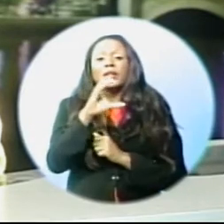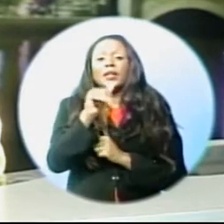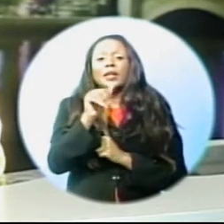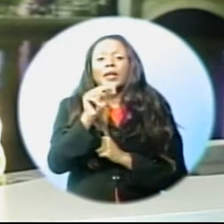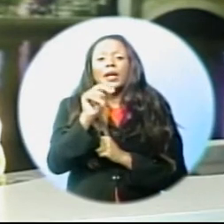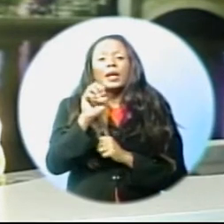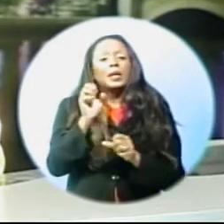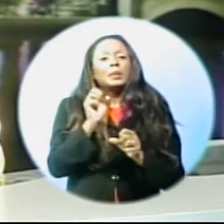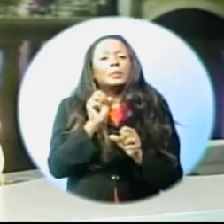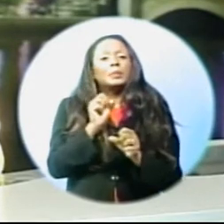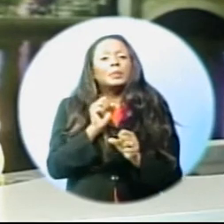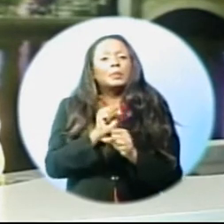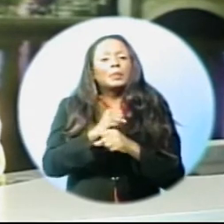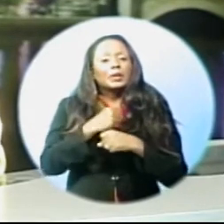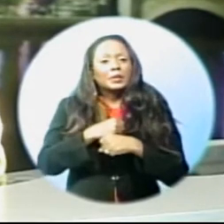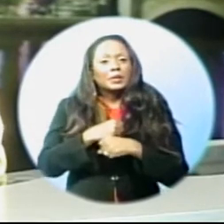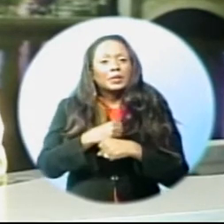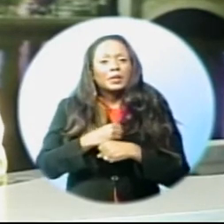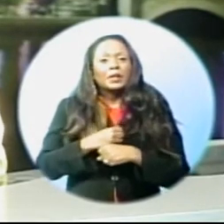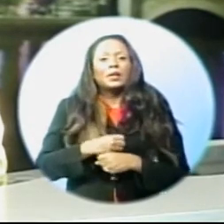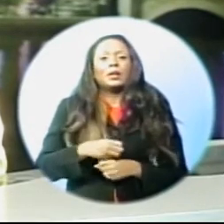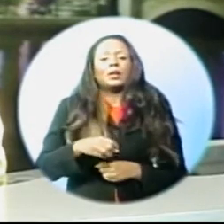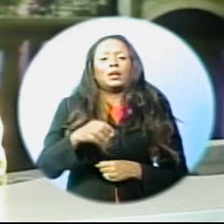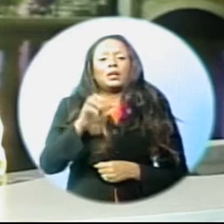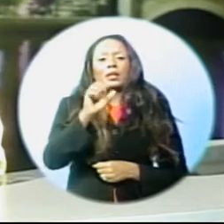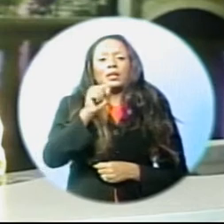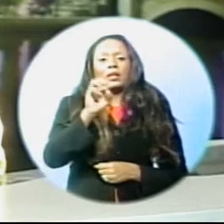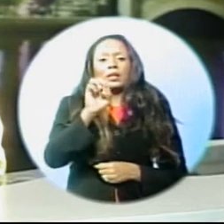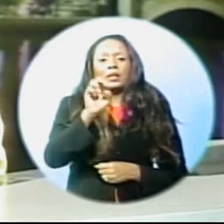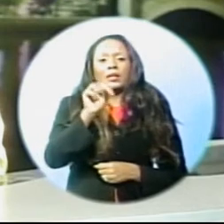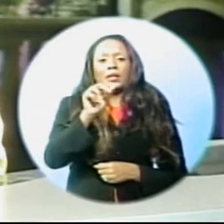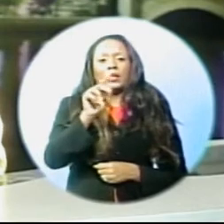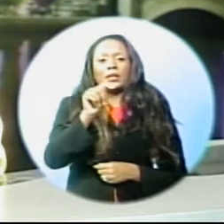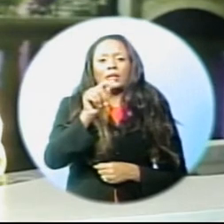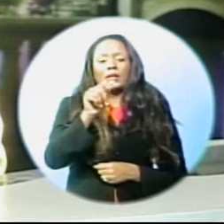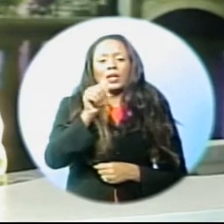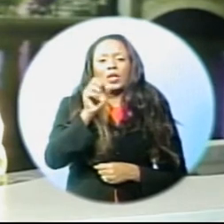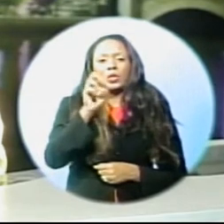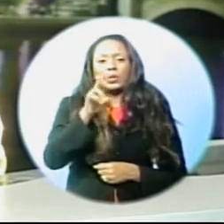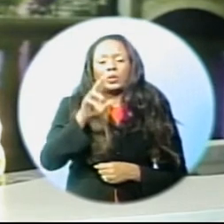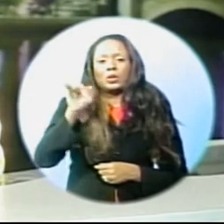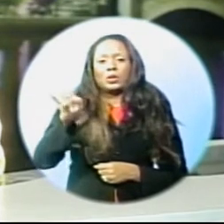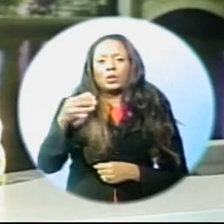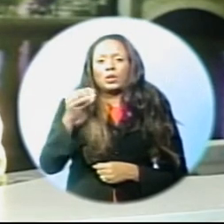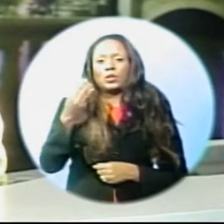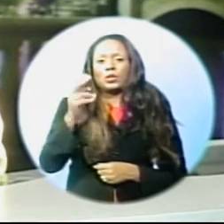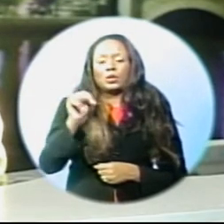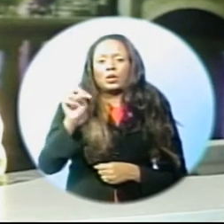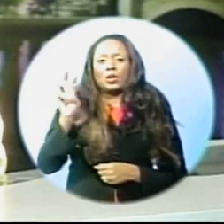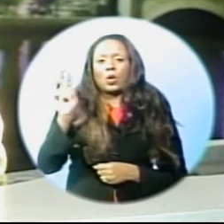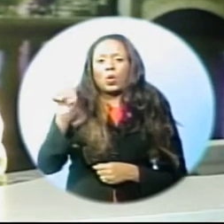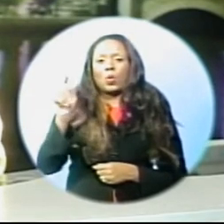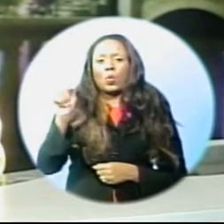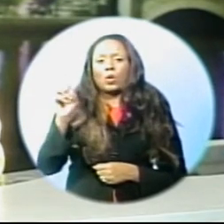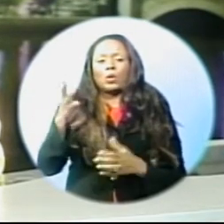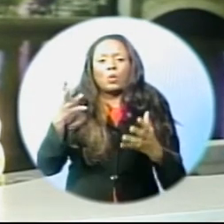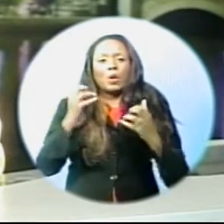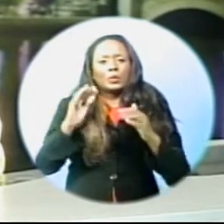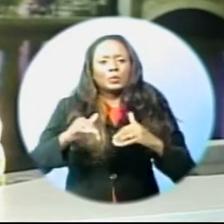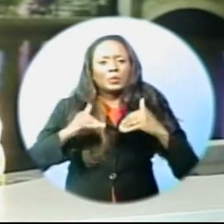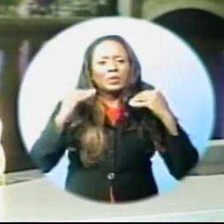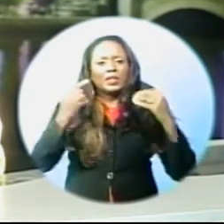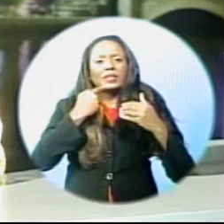fact, Senator John Watson wants the country to move towards expanding the industry. He made the suggestion during